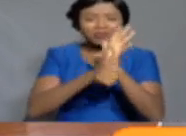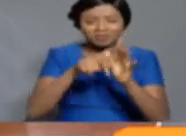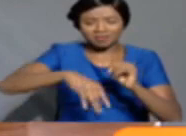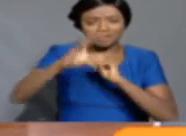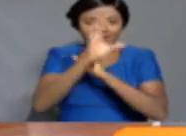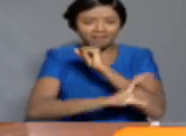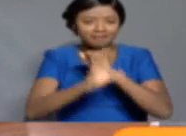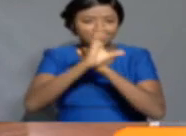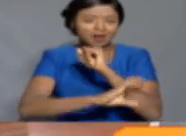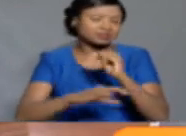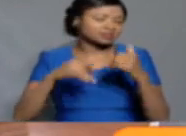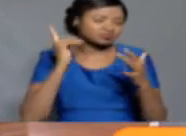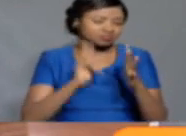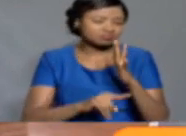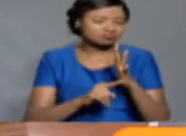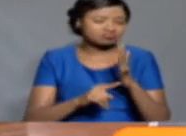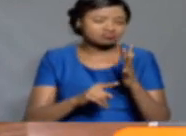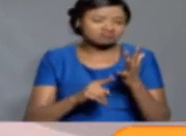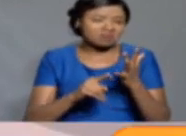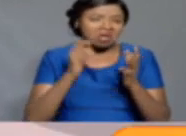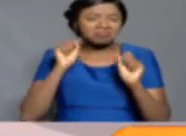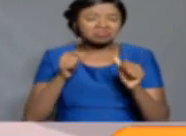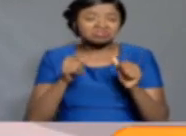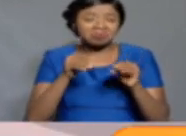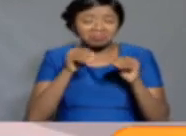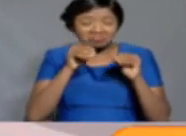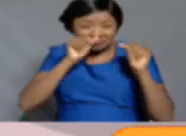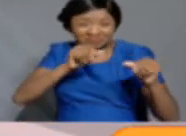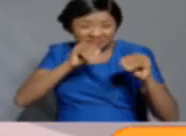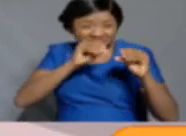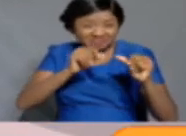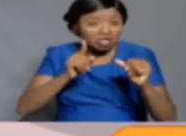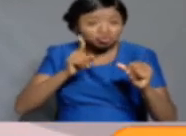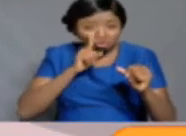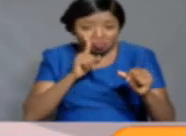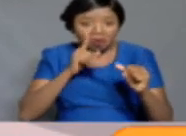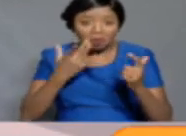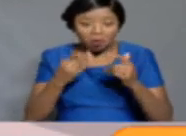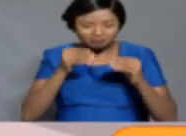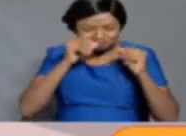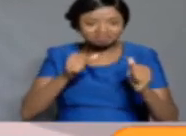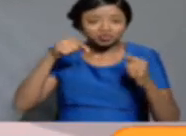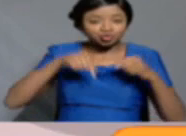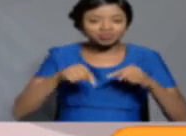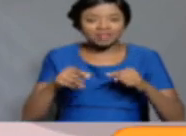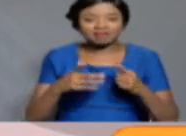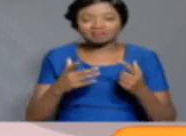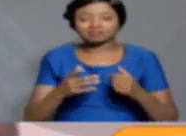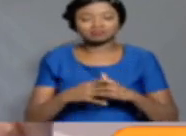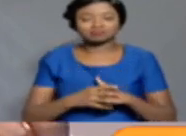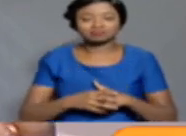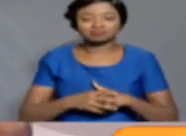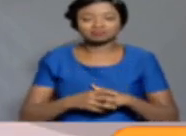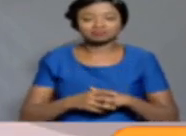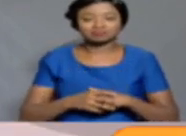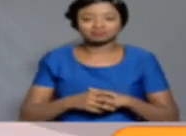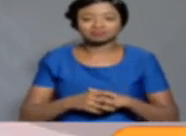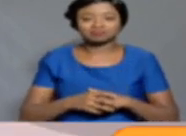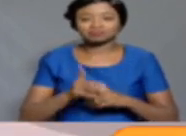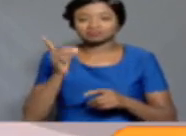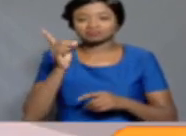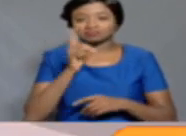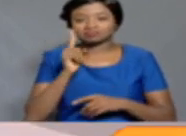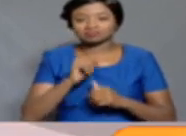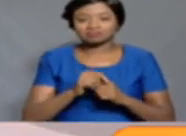country that probably will not go away today, tomorrow, just whether we have 844 or we have CBC. So if you're talking